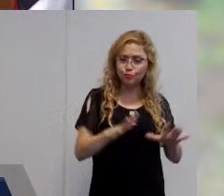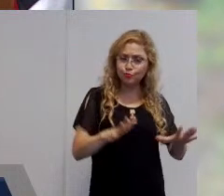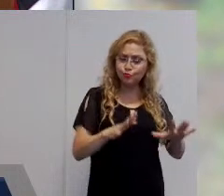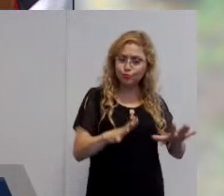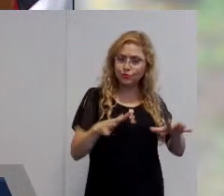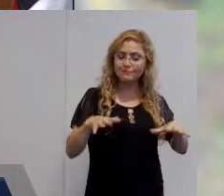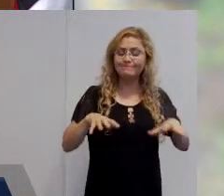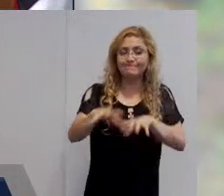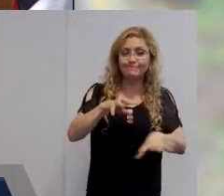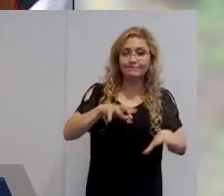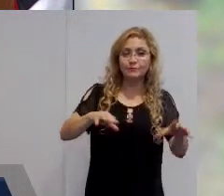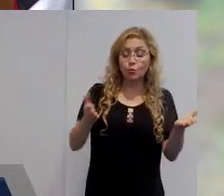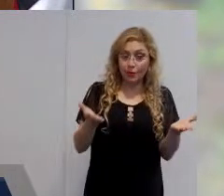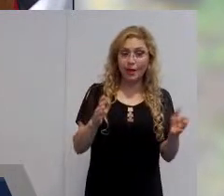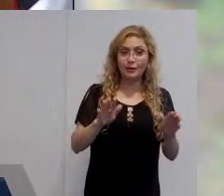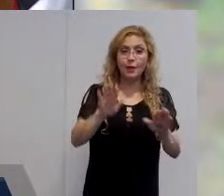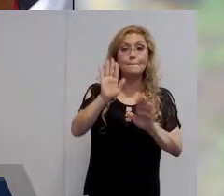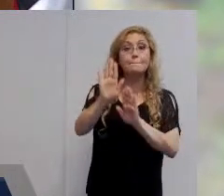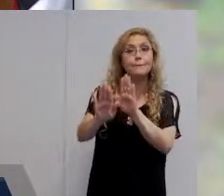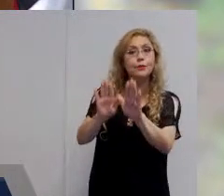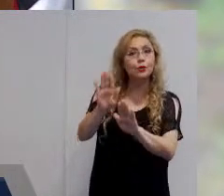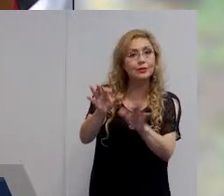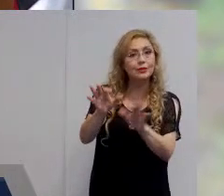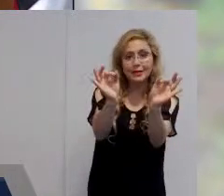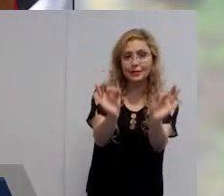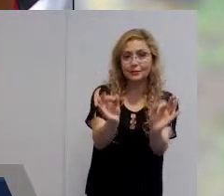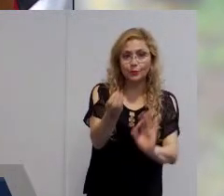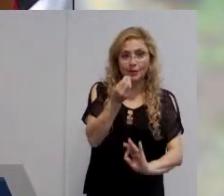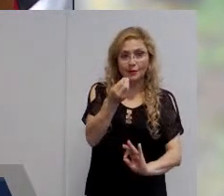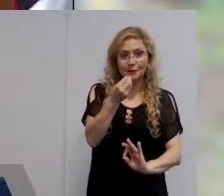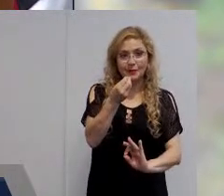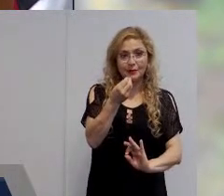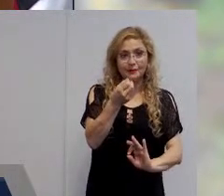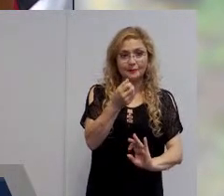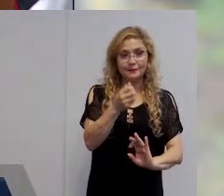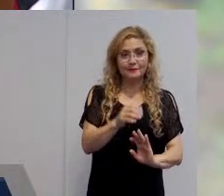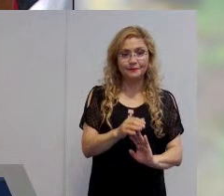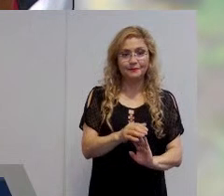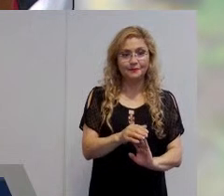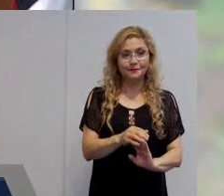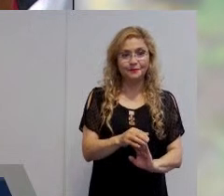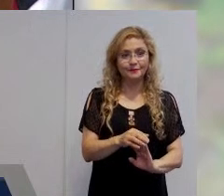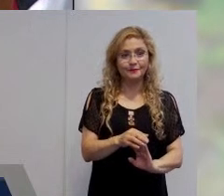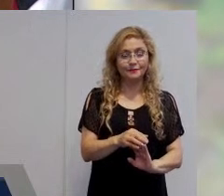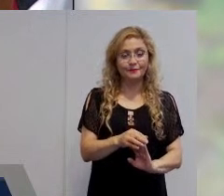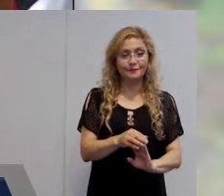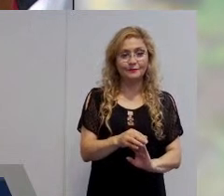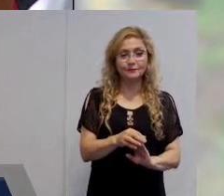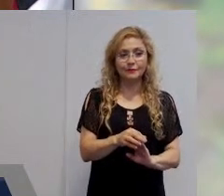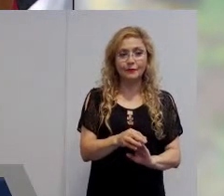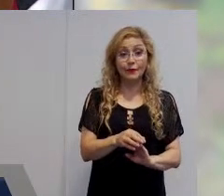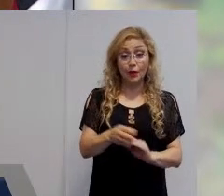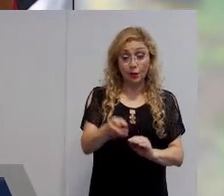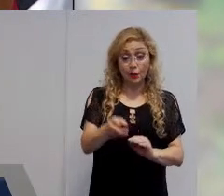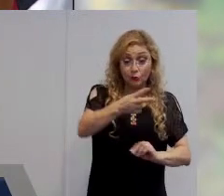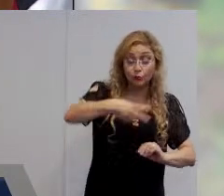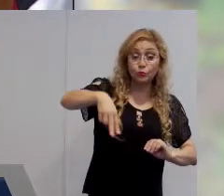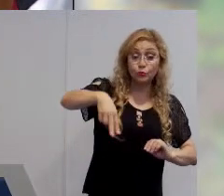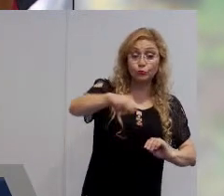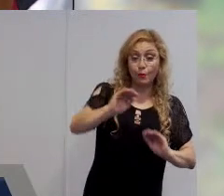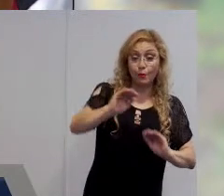Plan Belize's initiatives in agriculture, tourism, and other economic sectors contributed to a